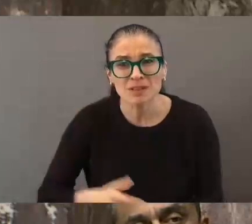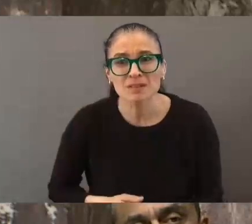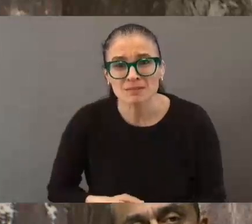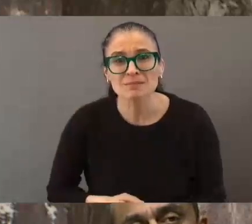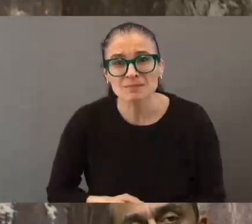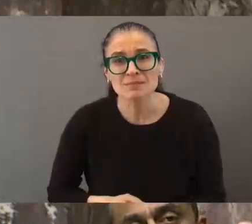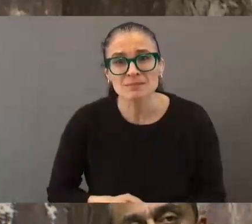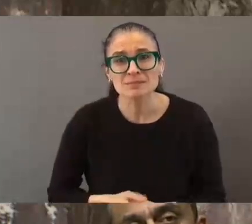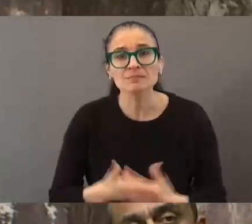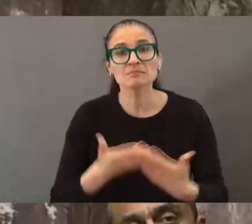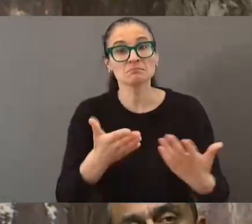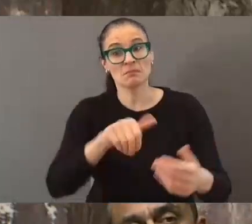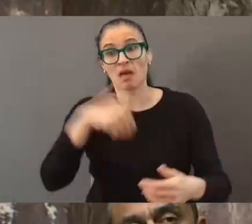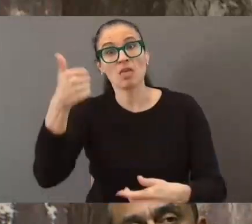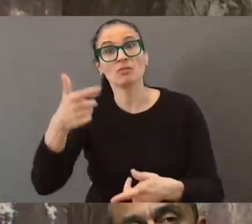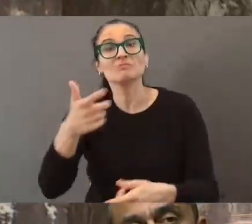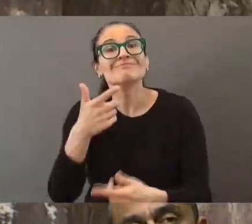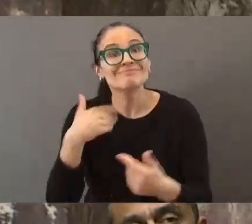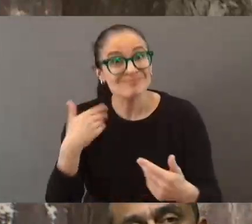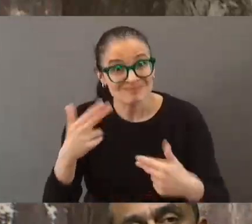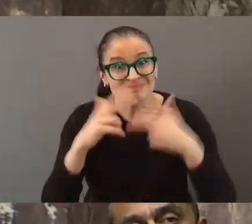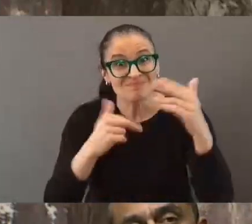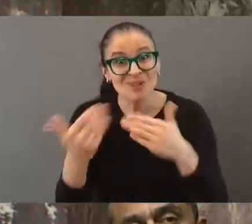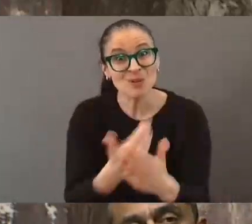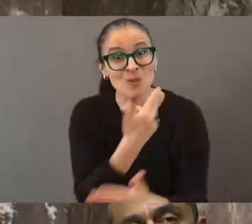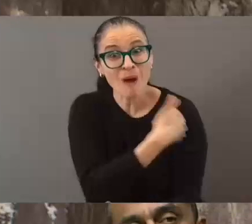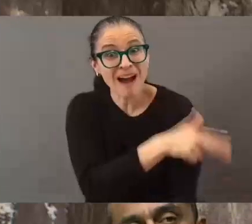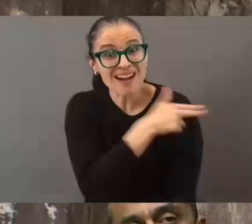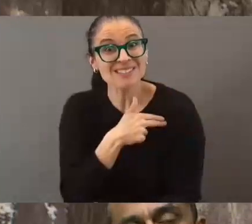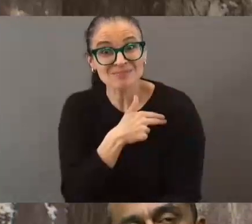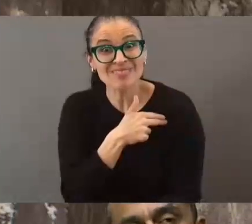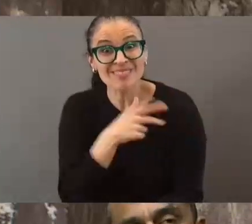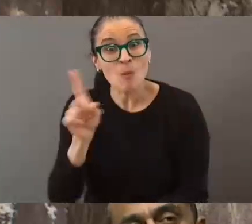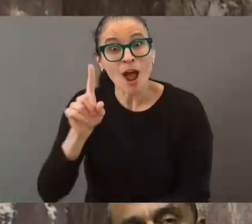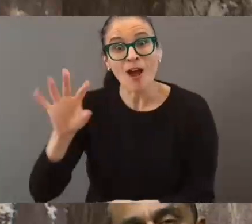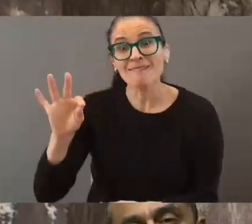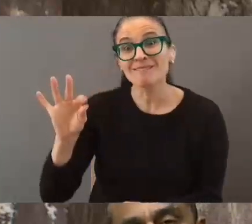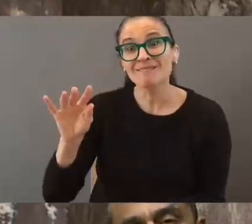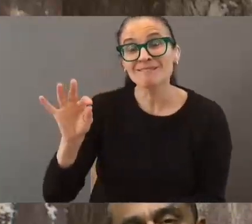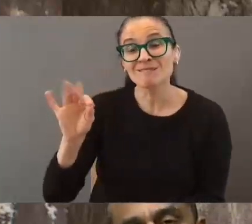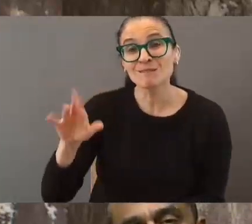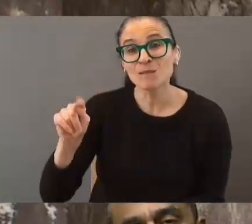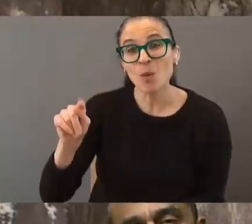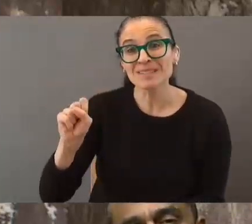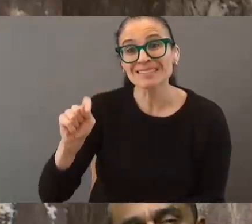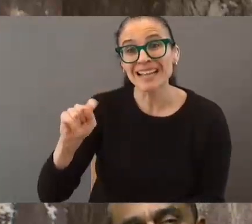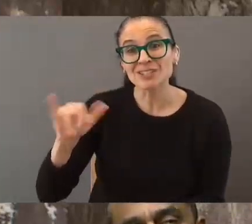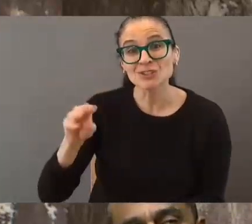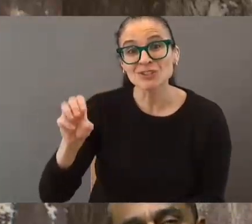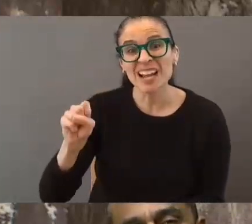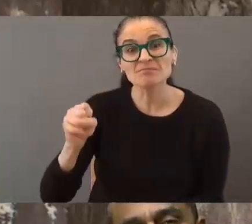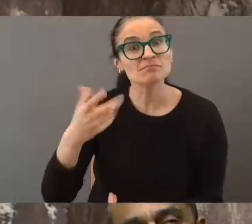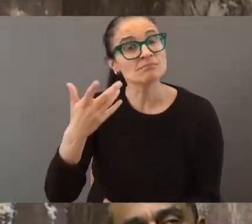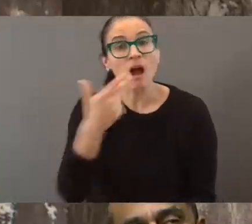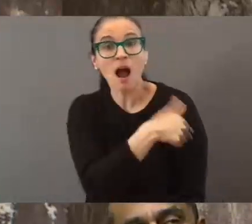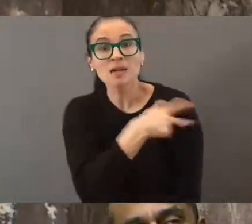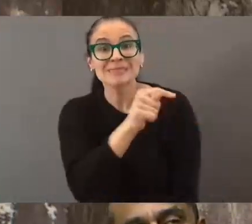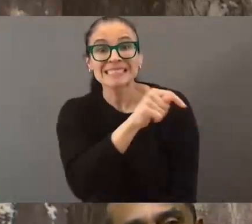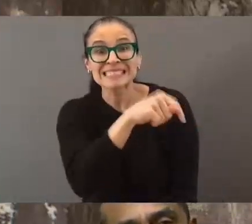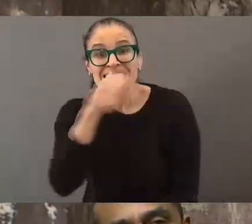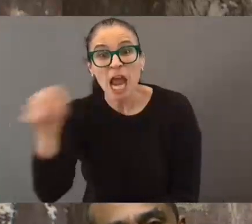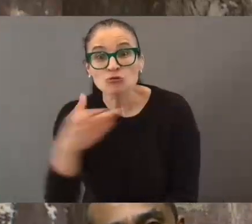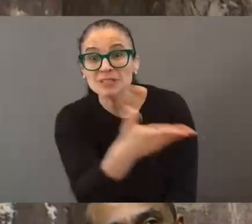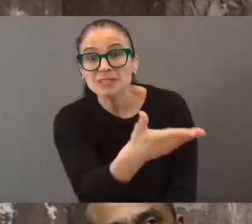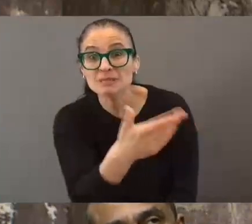Speaker, the hospital in Fort St. James, the hospital in Terrace, the hospitals right across the province, Honourable Speaker, they're doing really well,